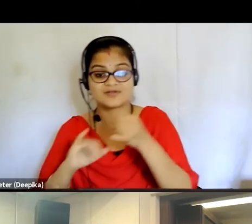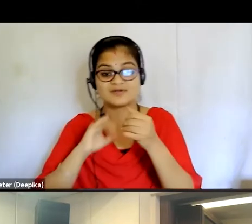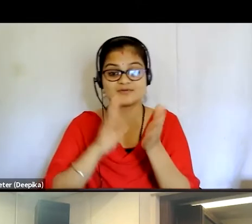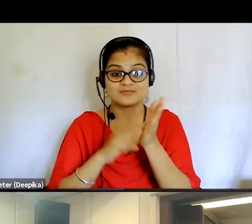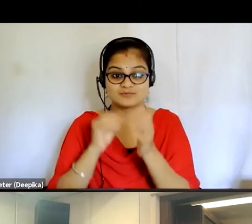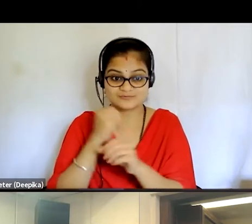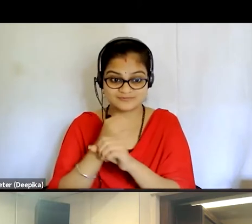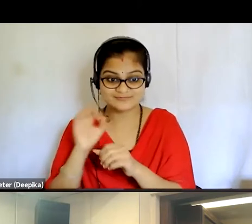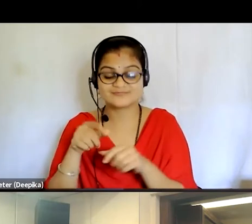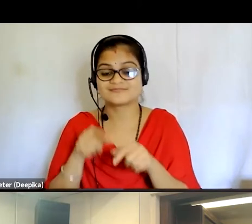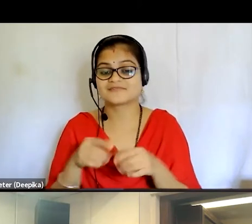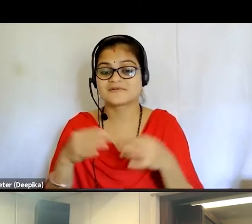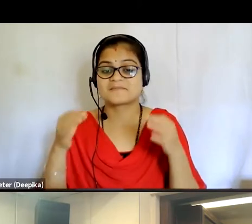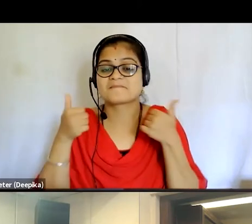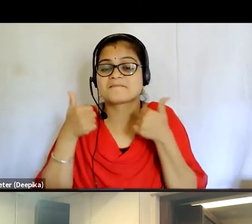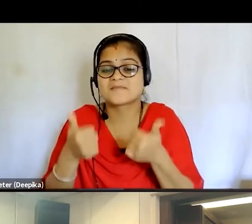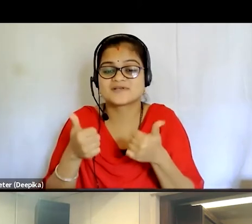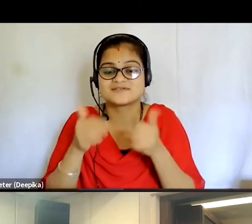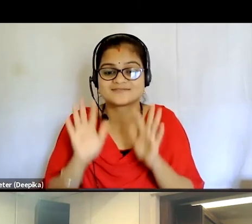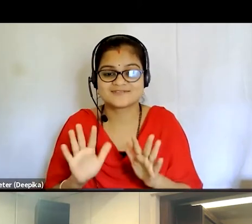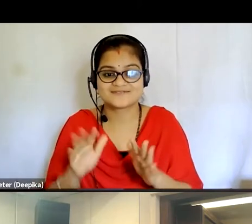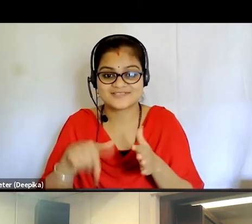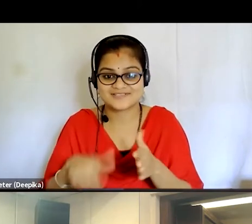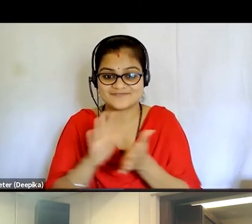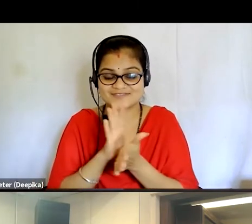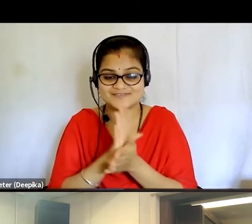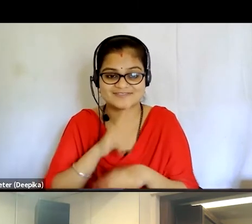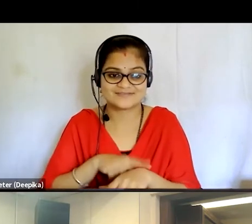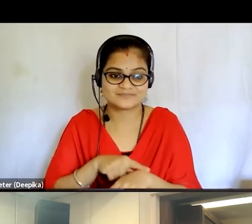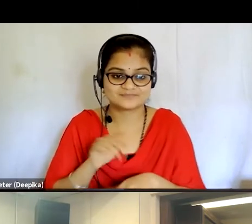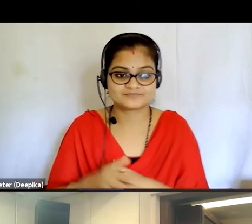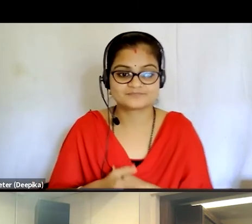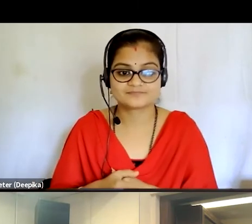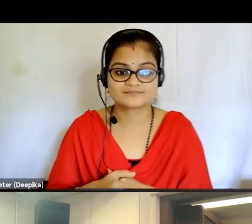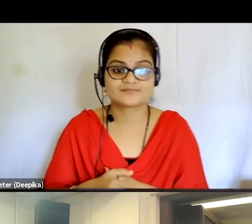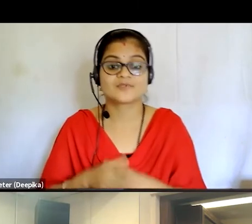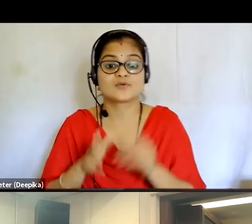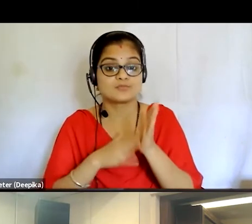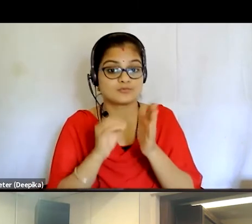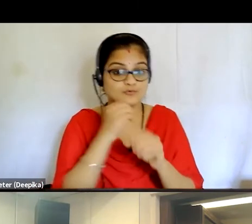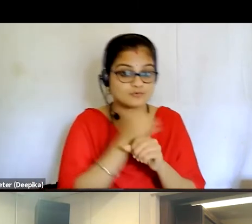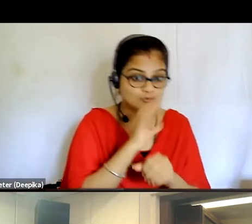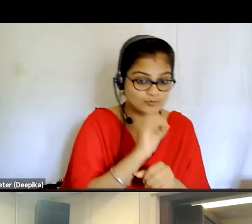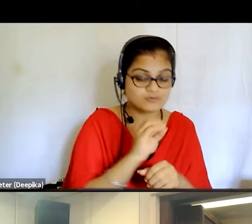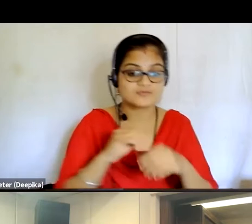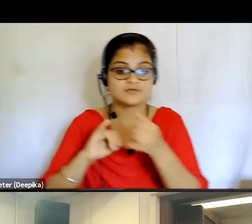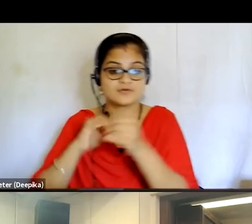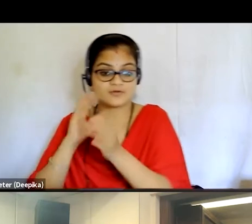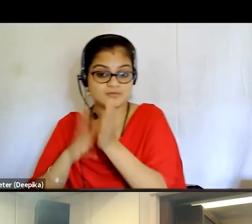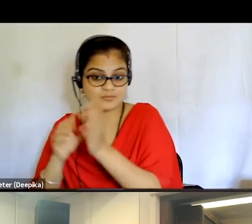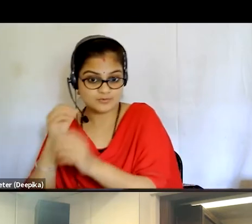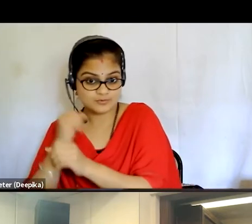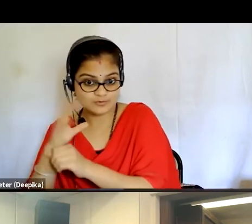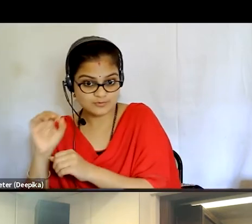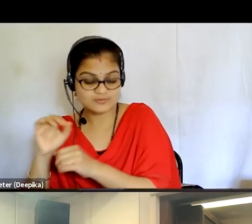festival. So as we discussed the Mogo and the Mogoscape, the conversation naturally led to